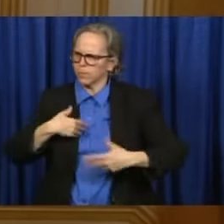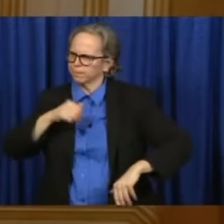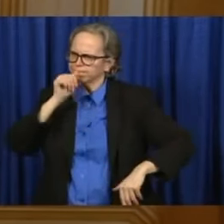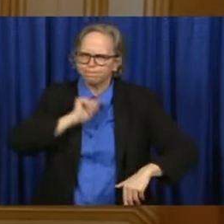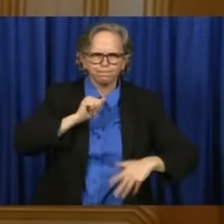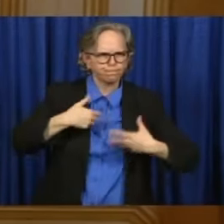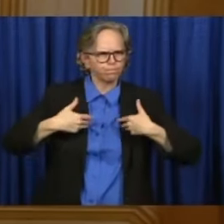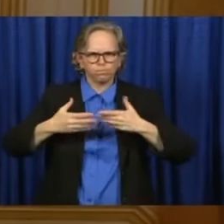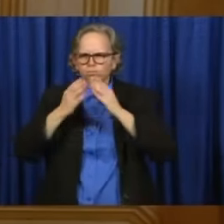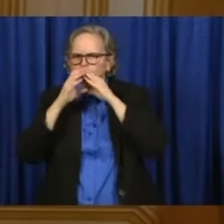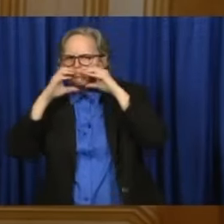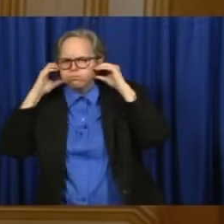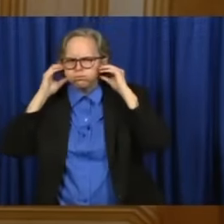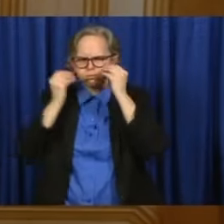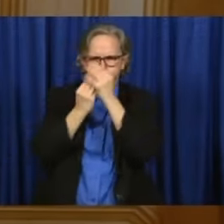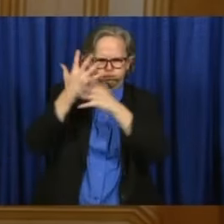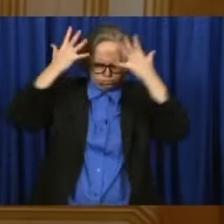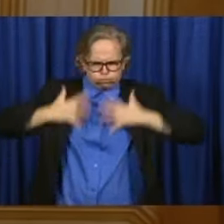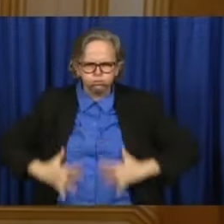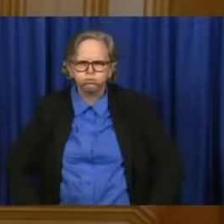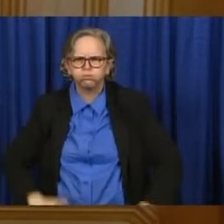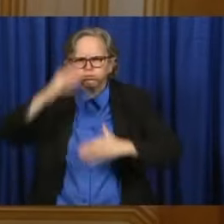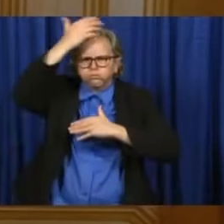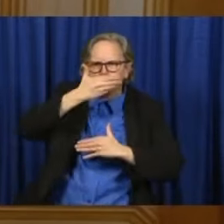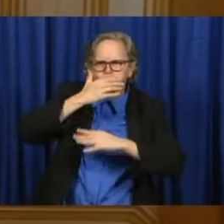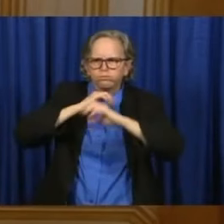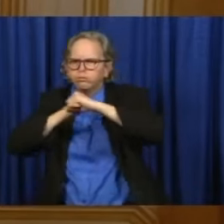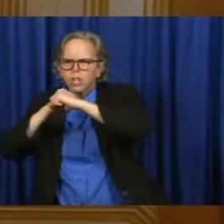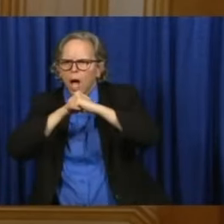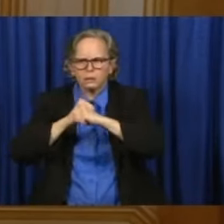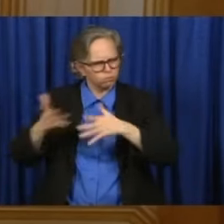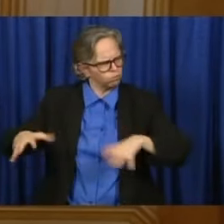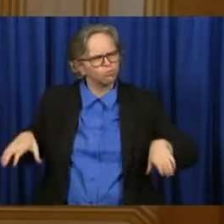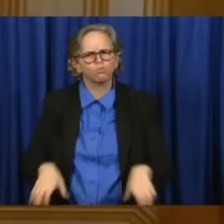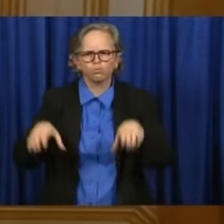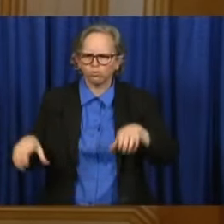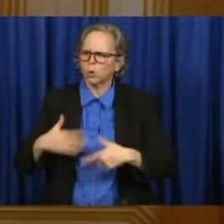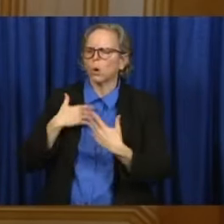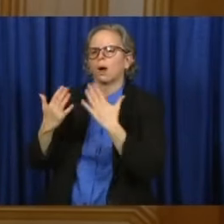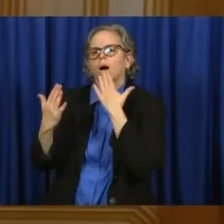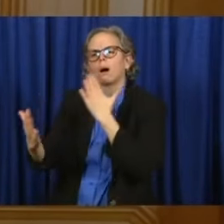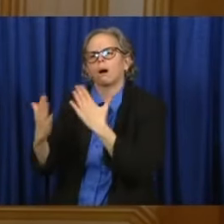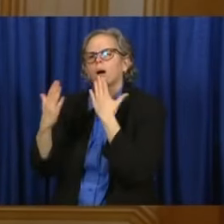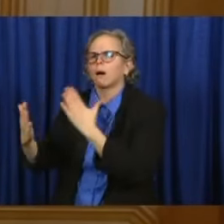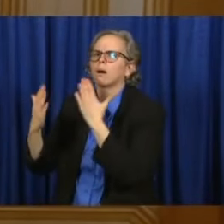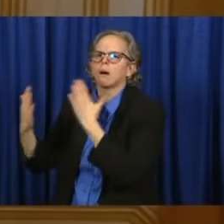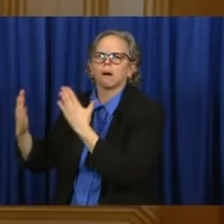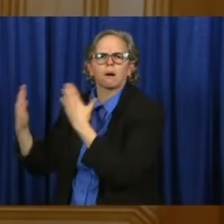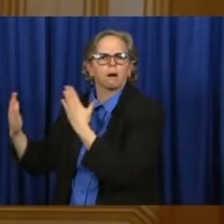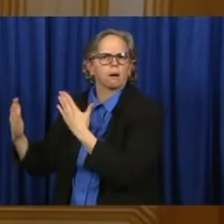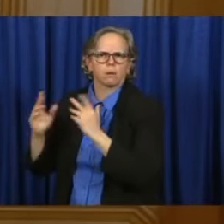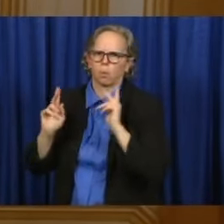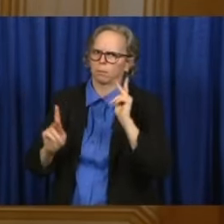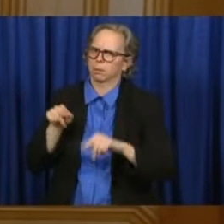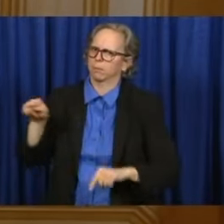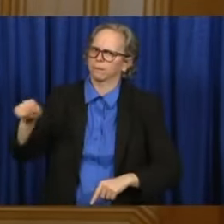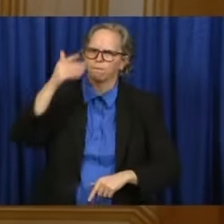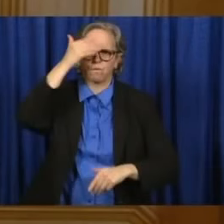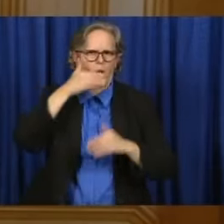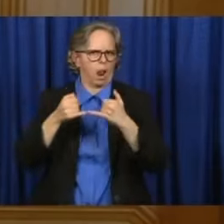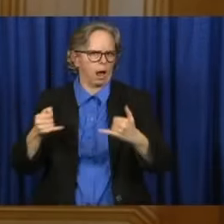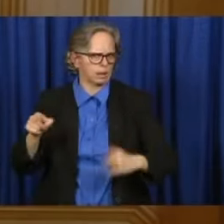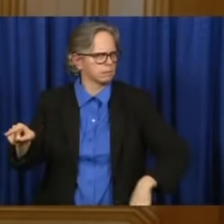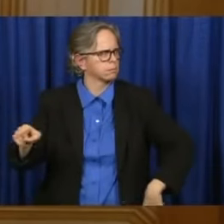grateful. So today, again, this is nothing any of us wants to see, but Dr. Acton will be issuing an additional